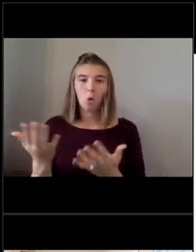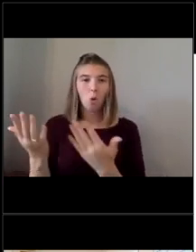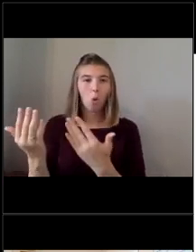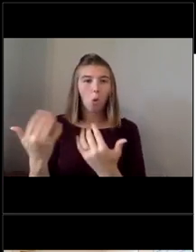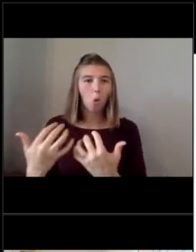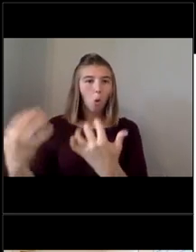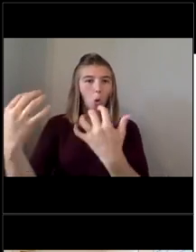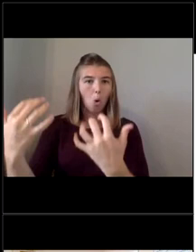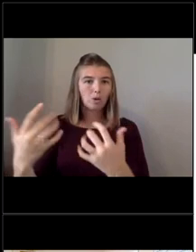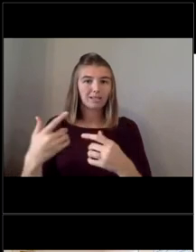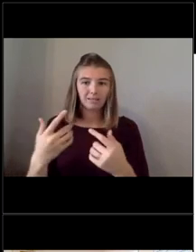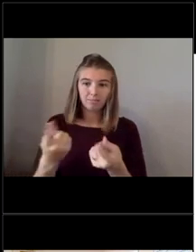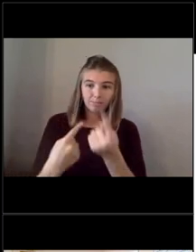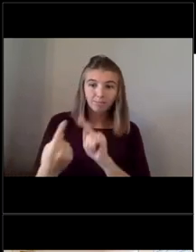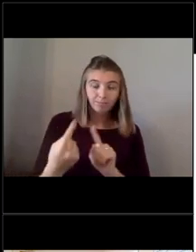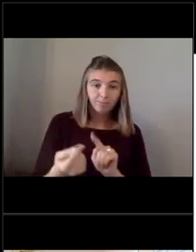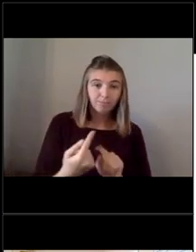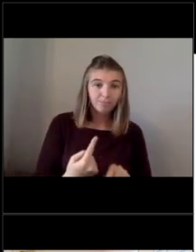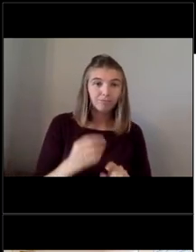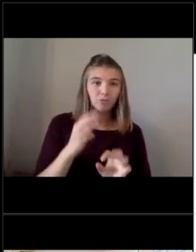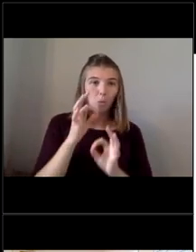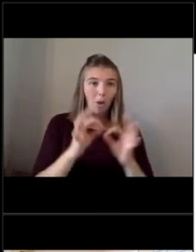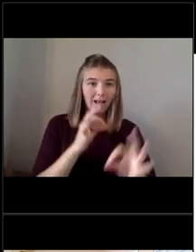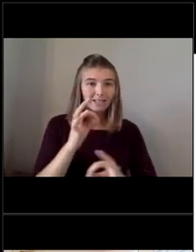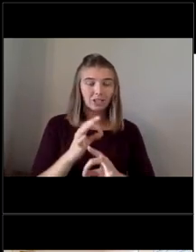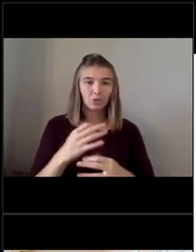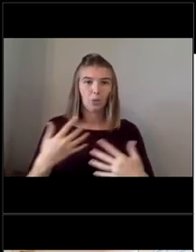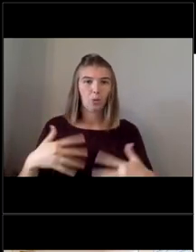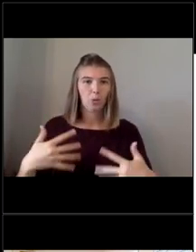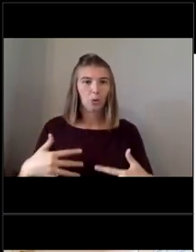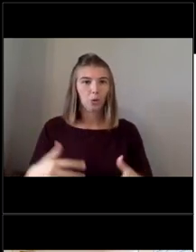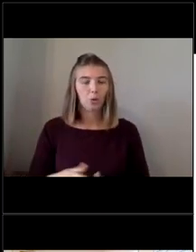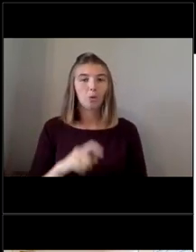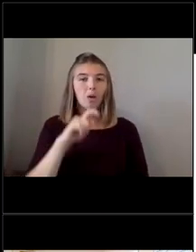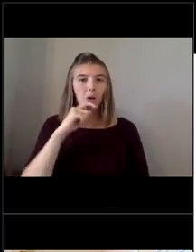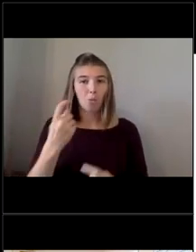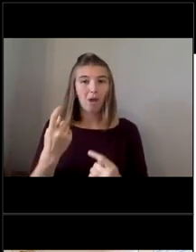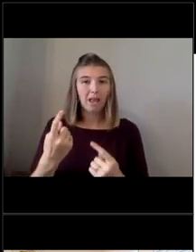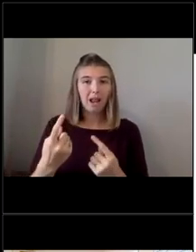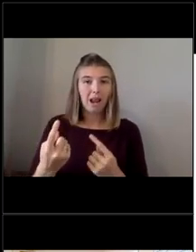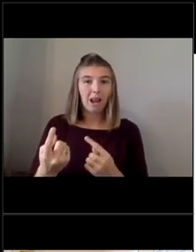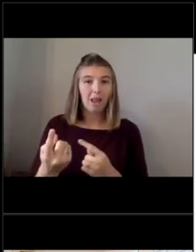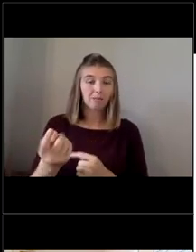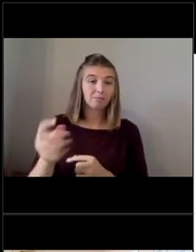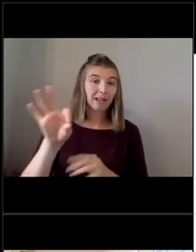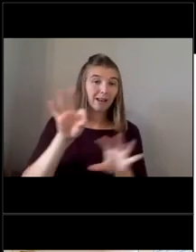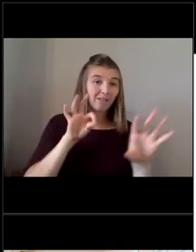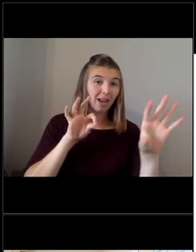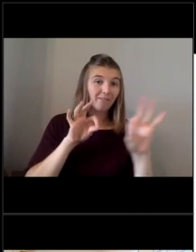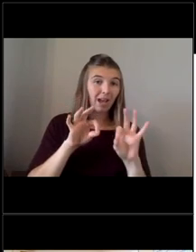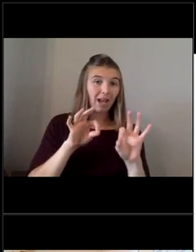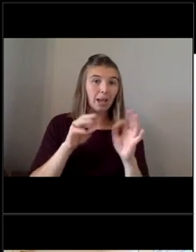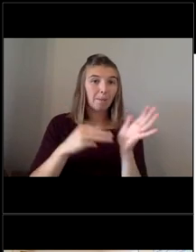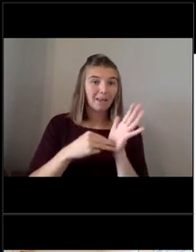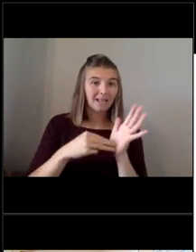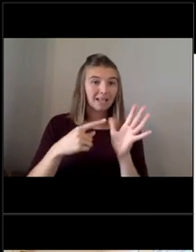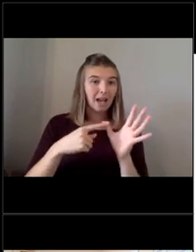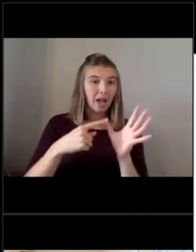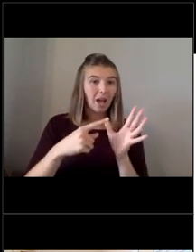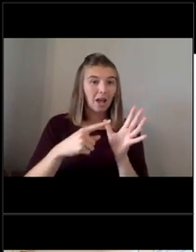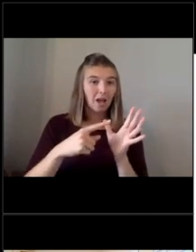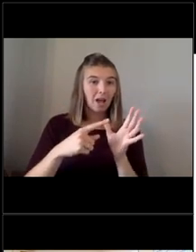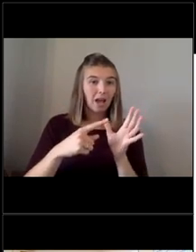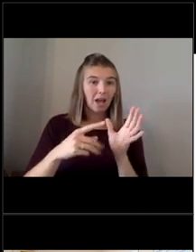everyone. Desiree, let's start with you, since we've already got you, but we will also get our other speakers back and we may as well get their cameras up